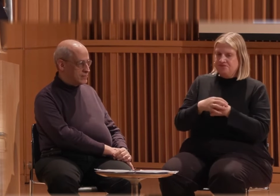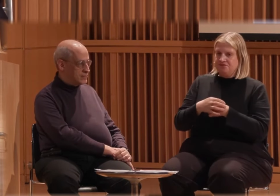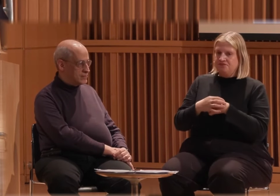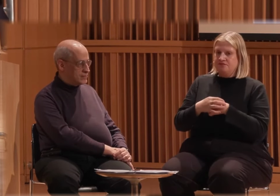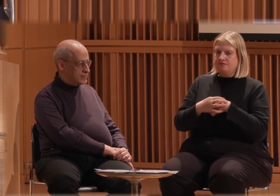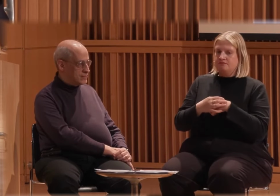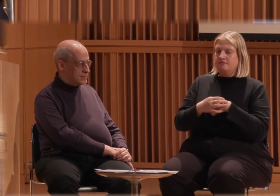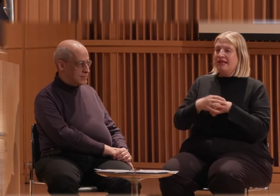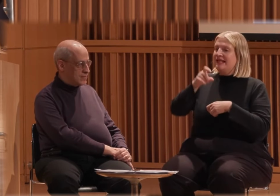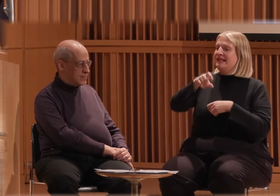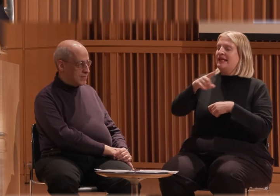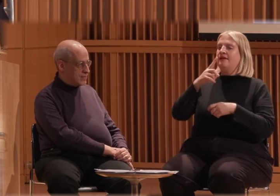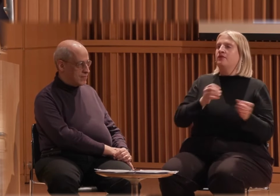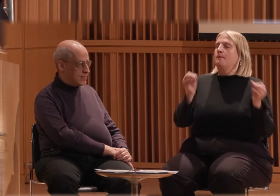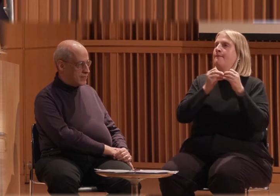a need for more